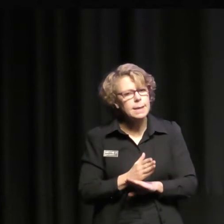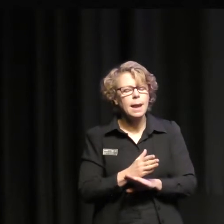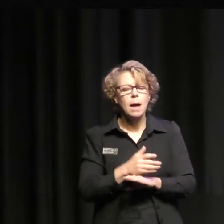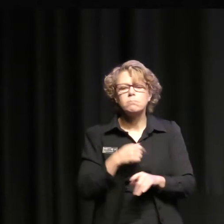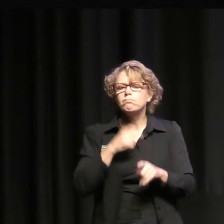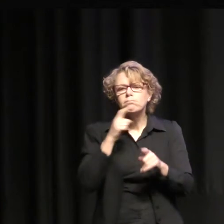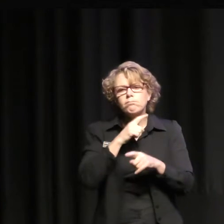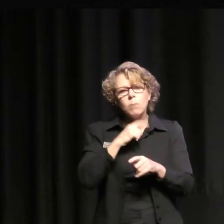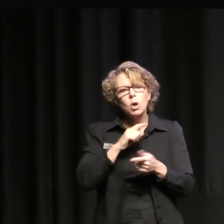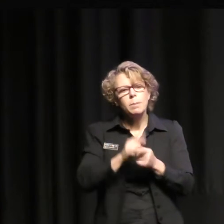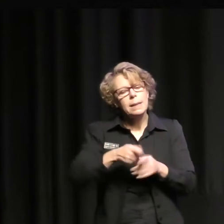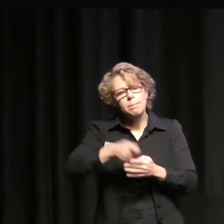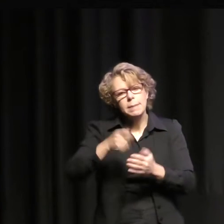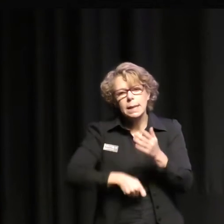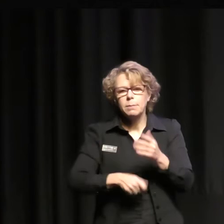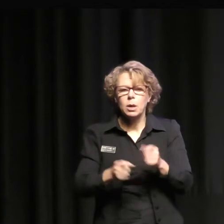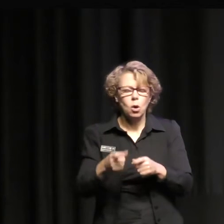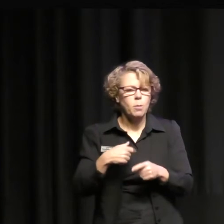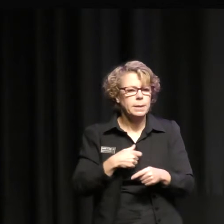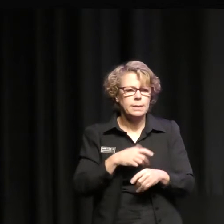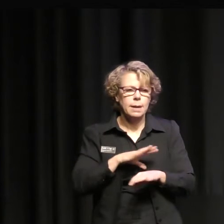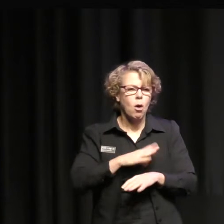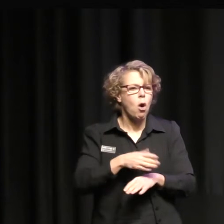be a citizen without being lazy.